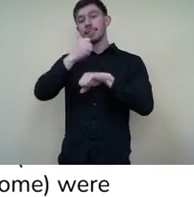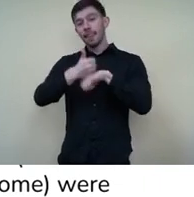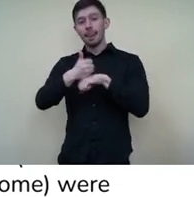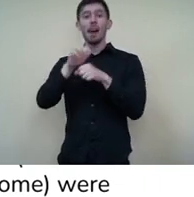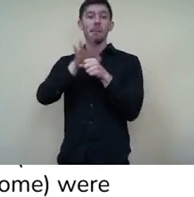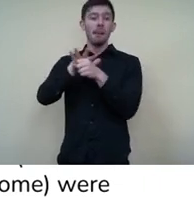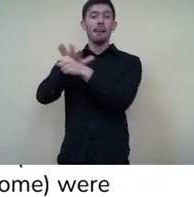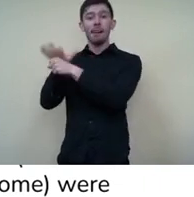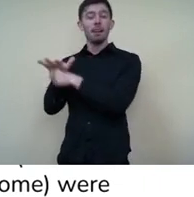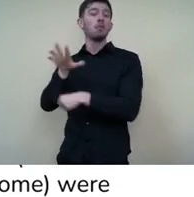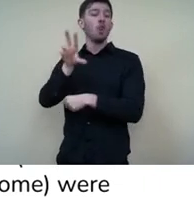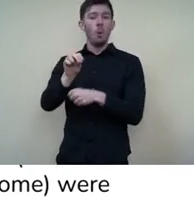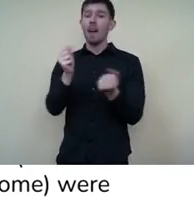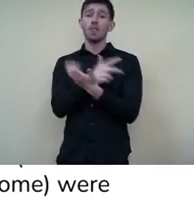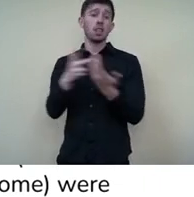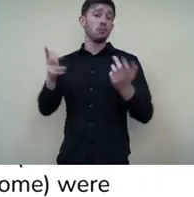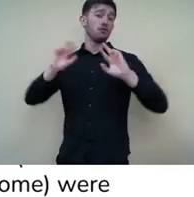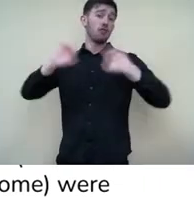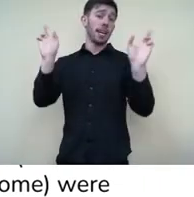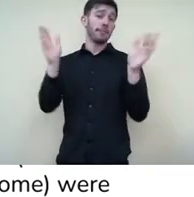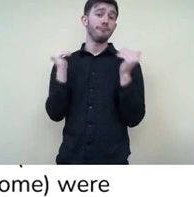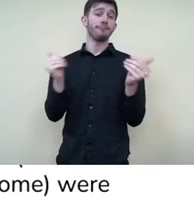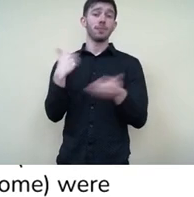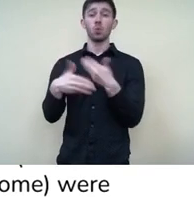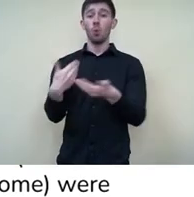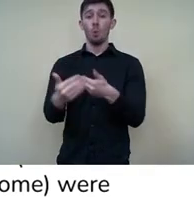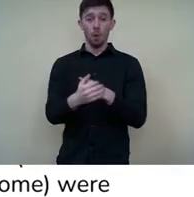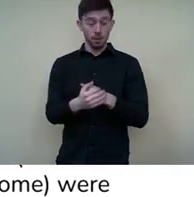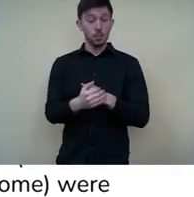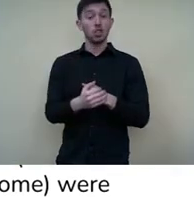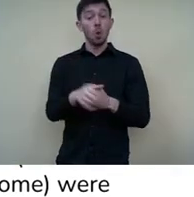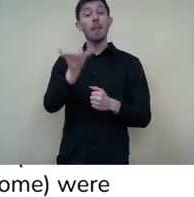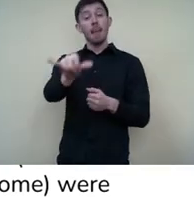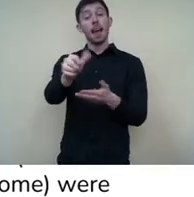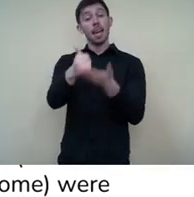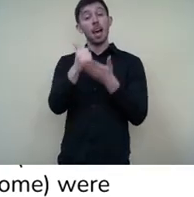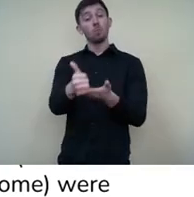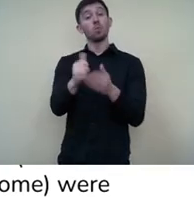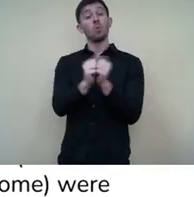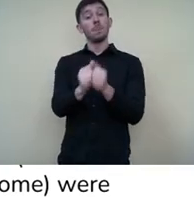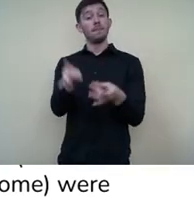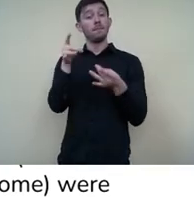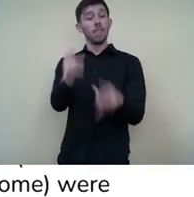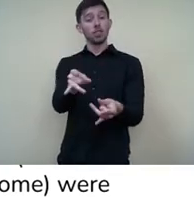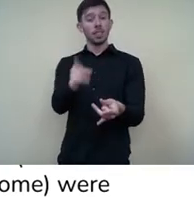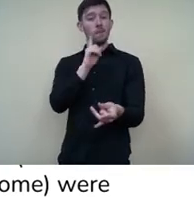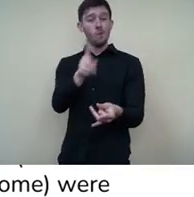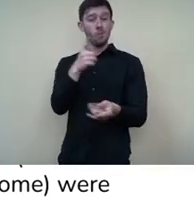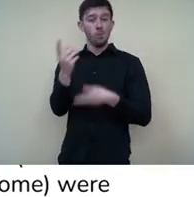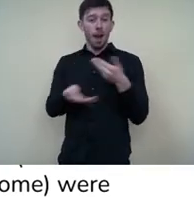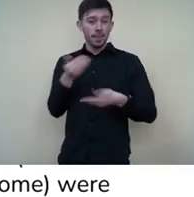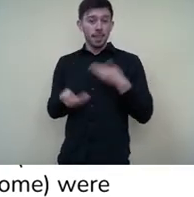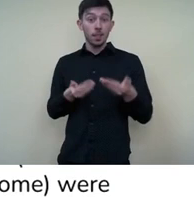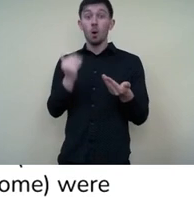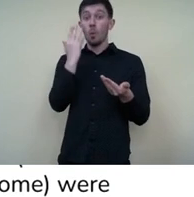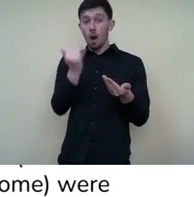previously, et cetera. They were all ready to go. And so because of that, that creates a lot of efficiency in this process, and why we were able